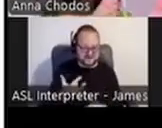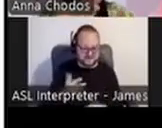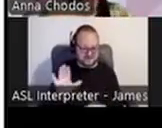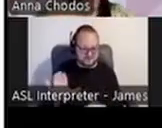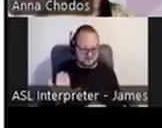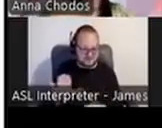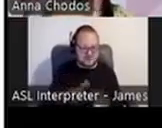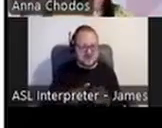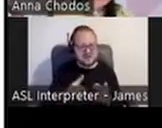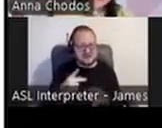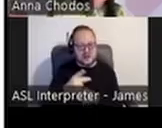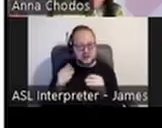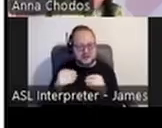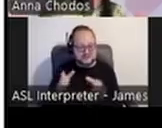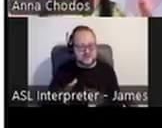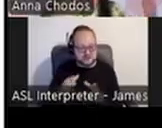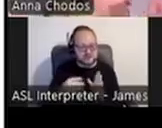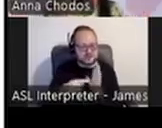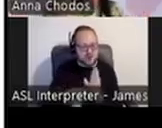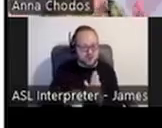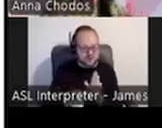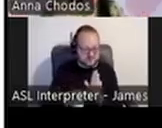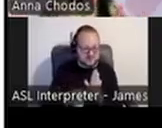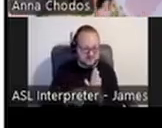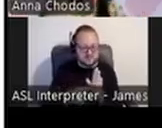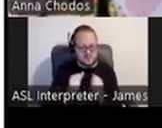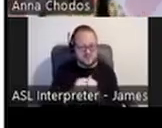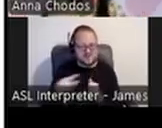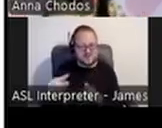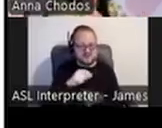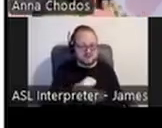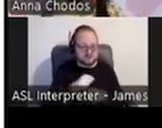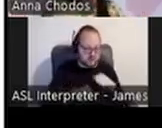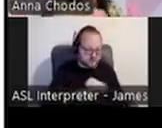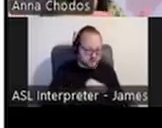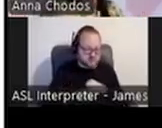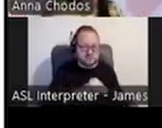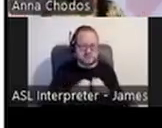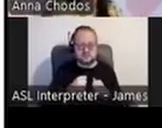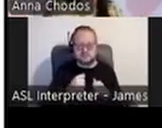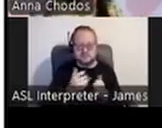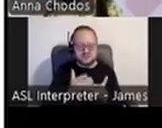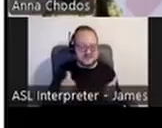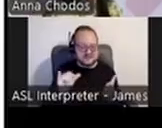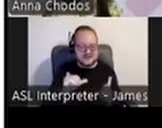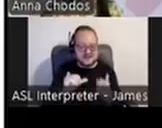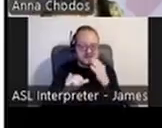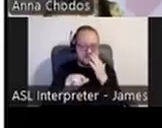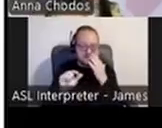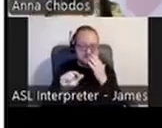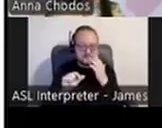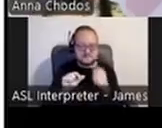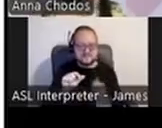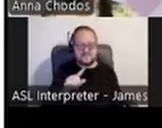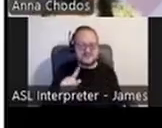these structured instruments that we look at over time, like the Zarit scale or ZARIT or something like